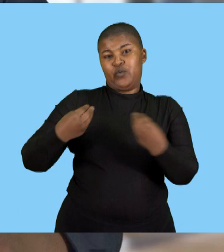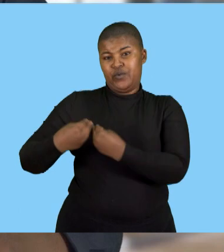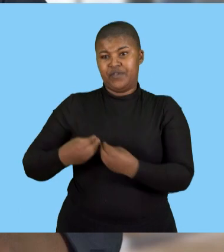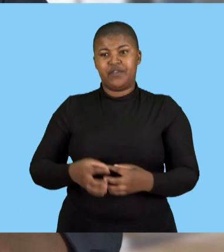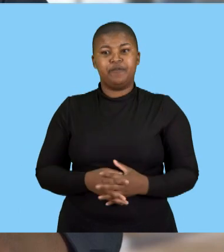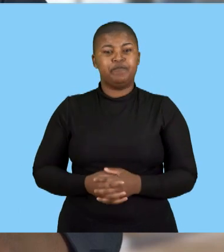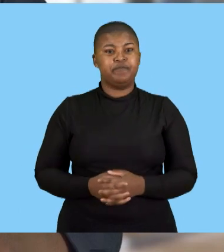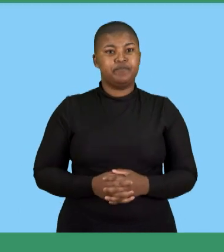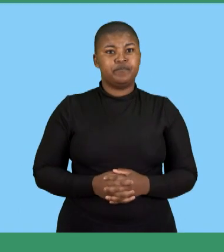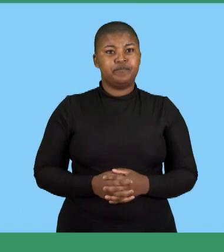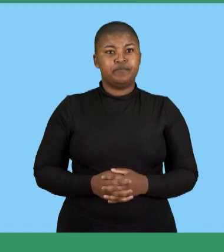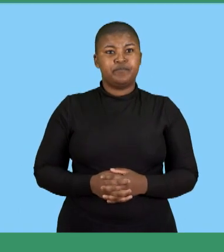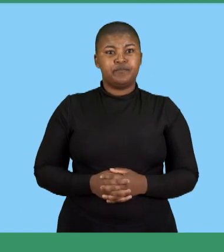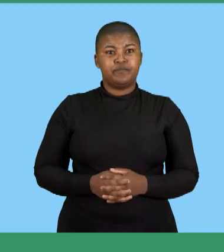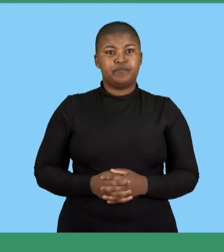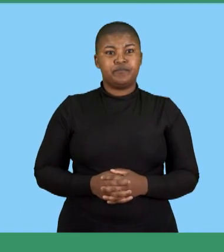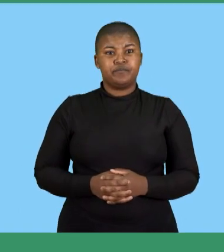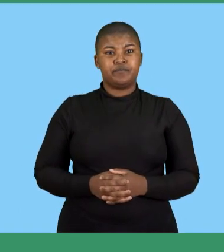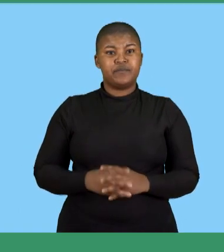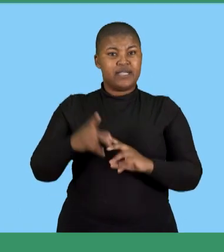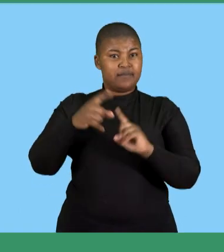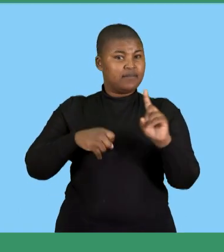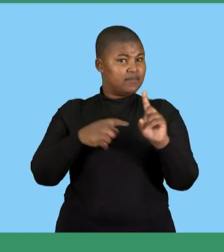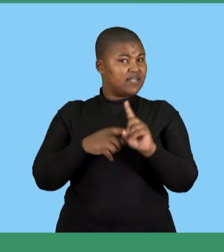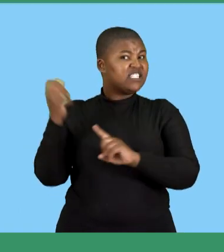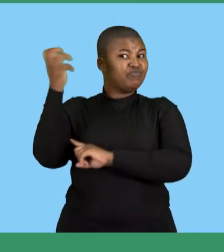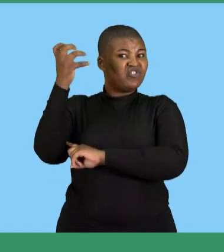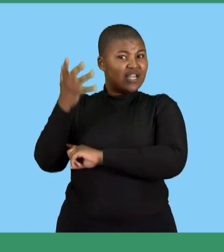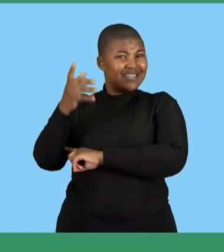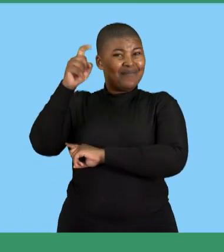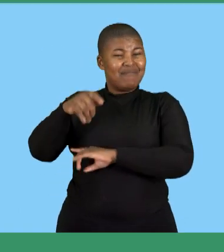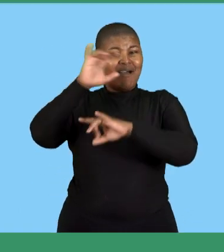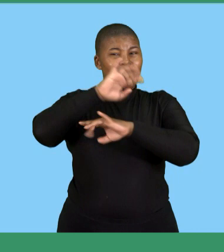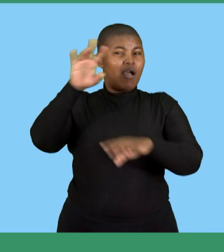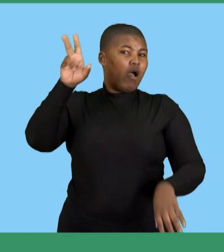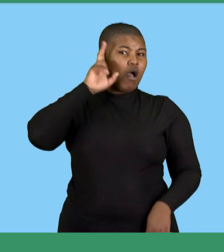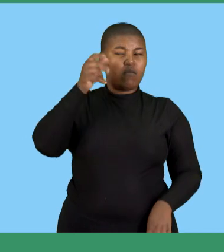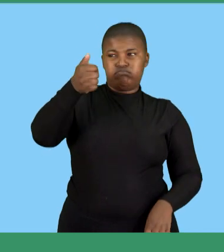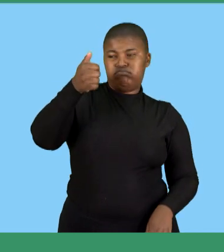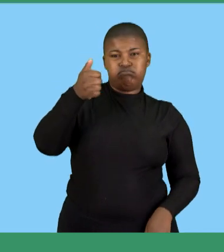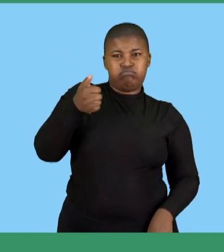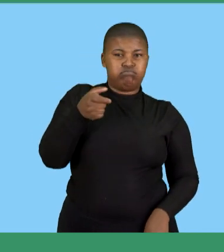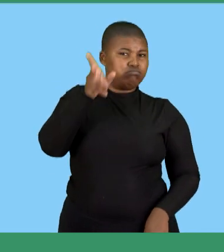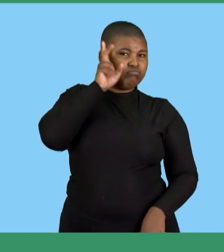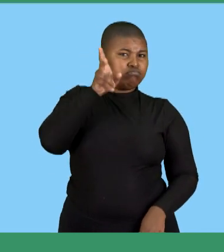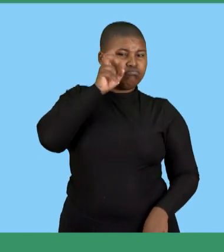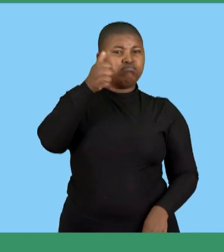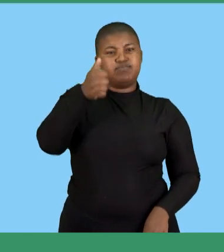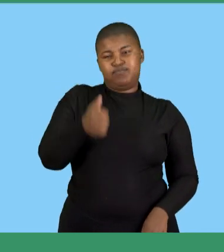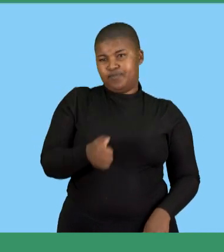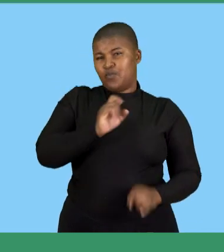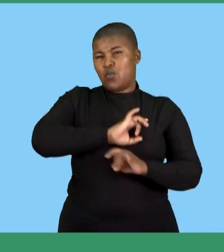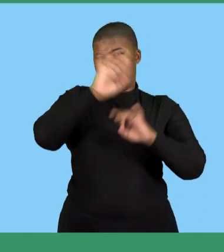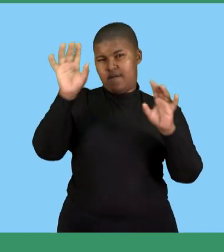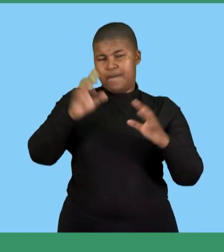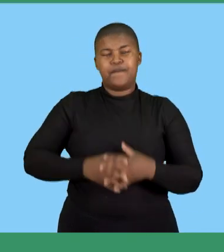then the presenter should further be audible to all listeners or the audience, meaning when we're talking about audible is